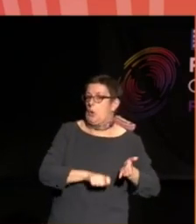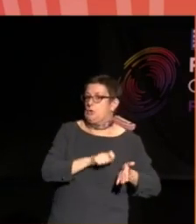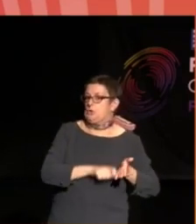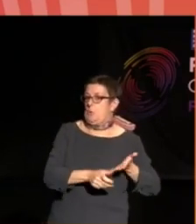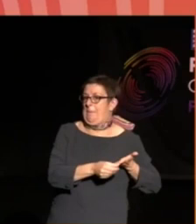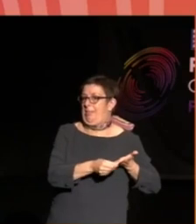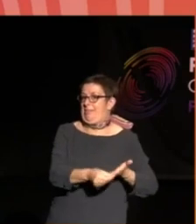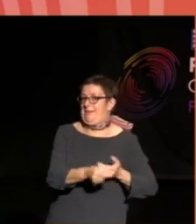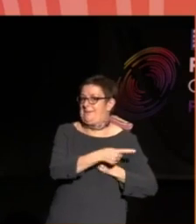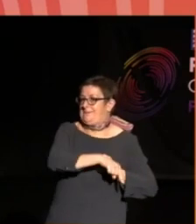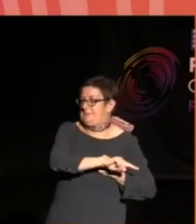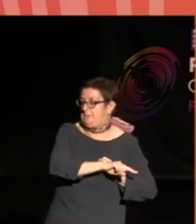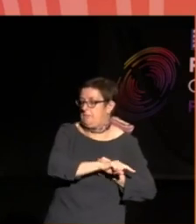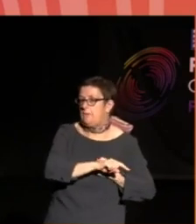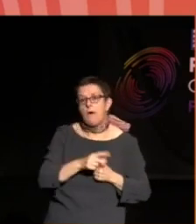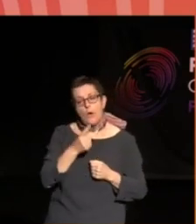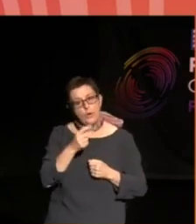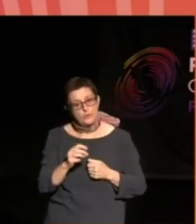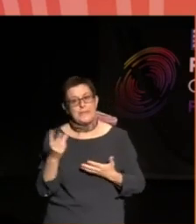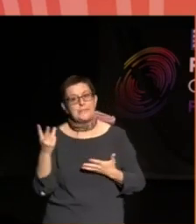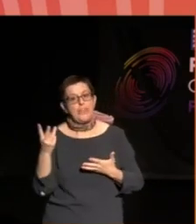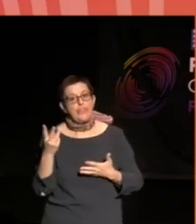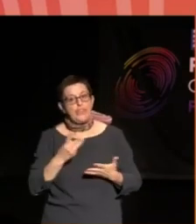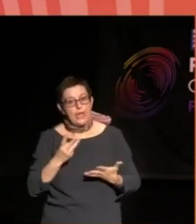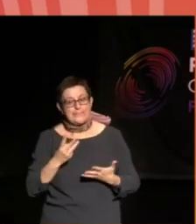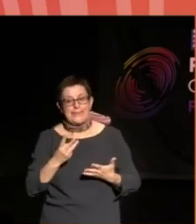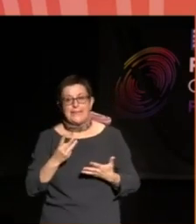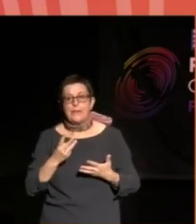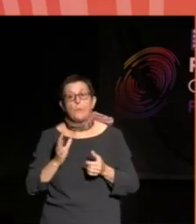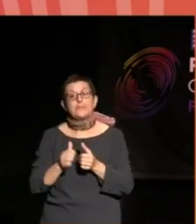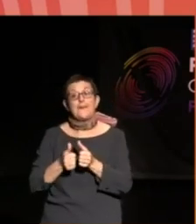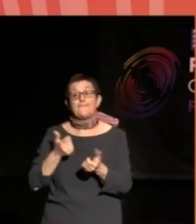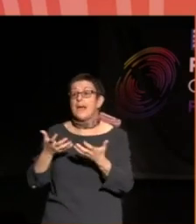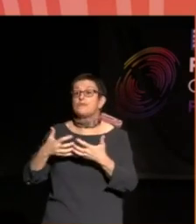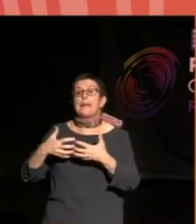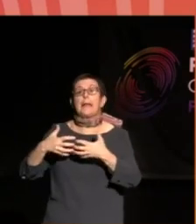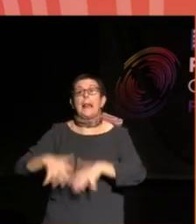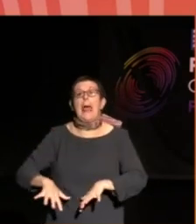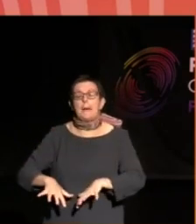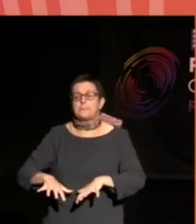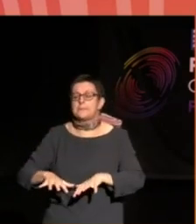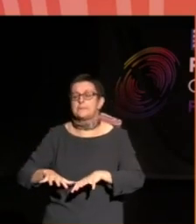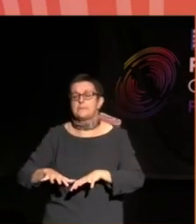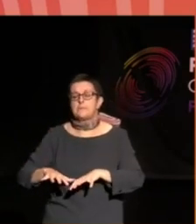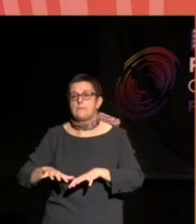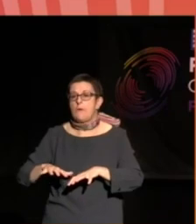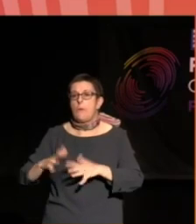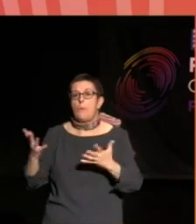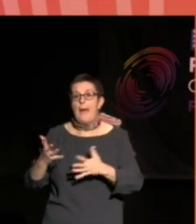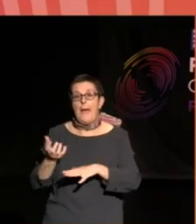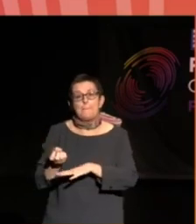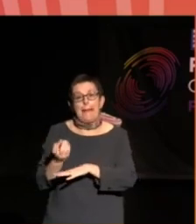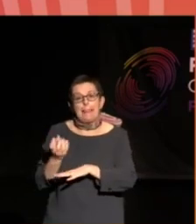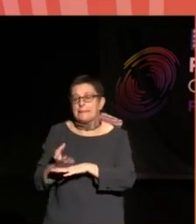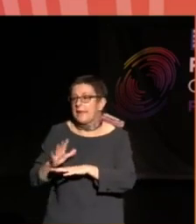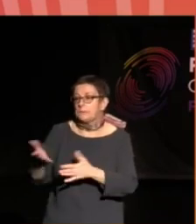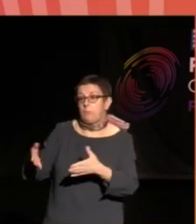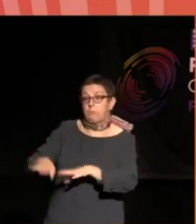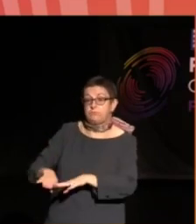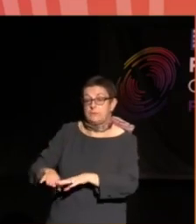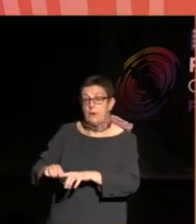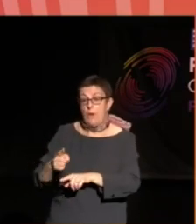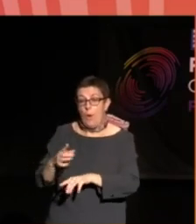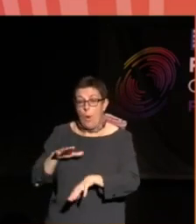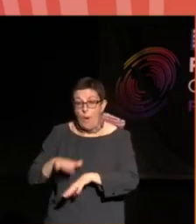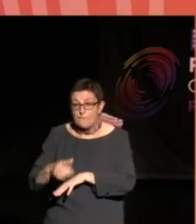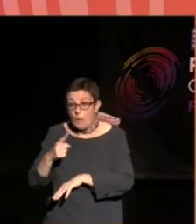In 2013, there was a huge factory collapse. Over 1,000 people died in Bangladesh. And those kind of things happen